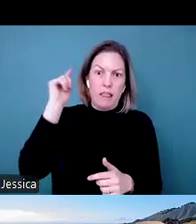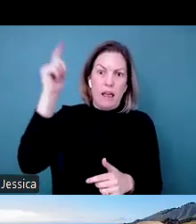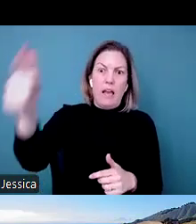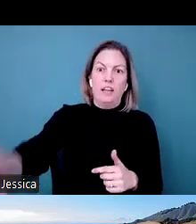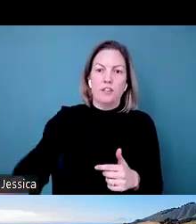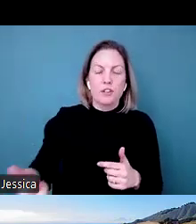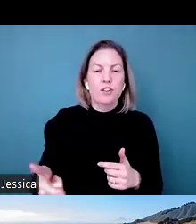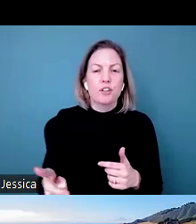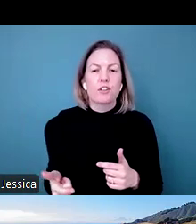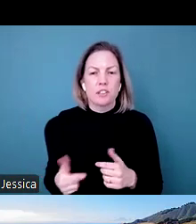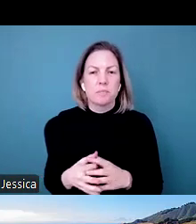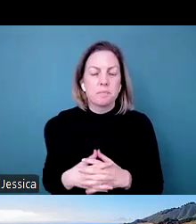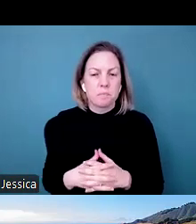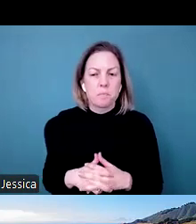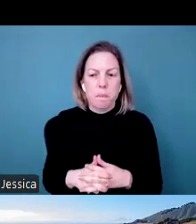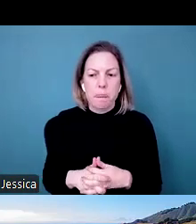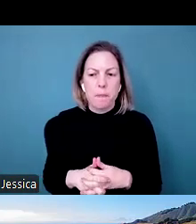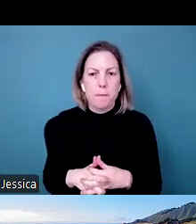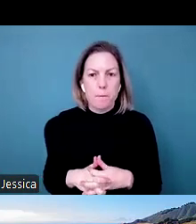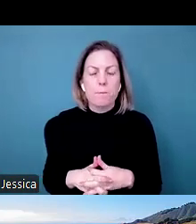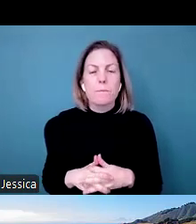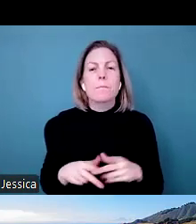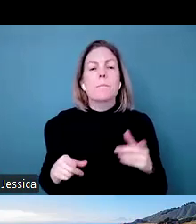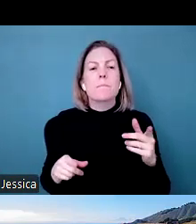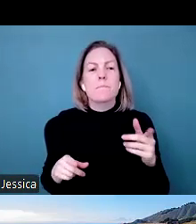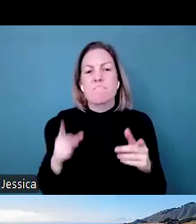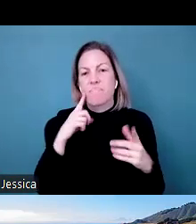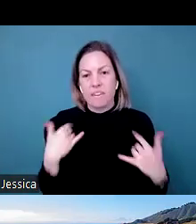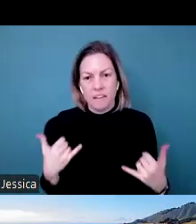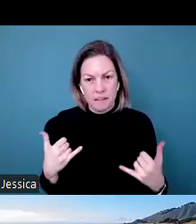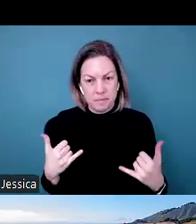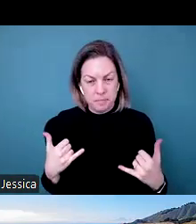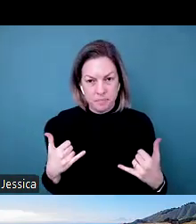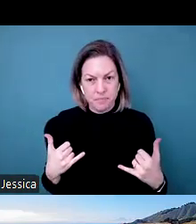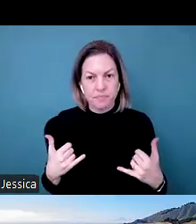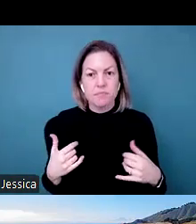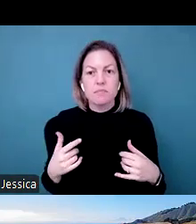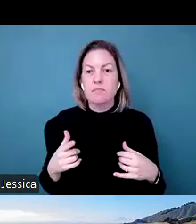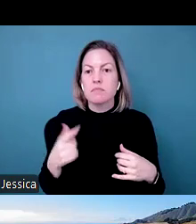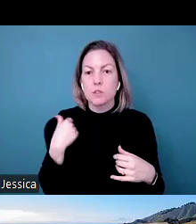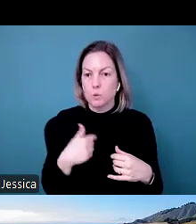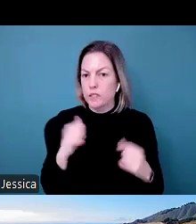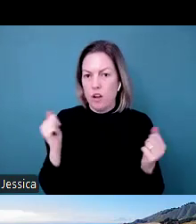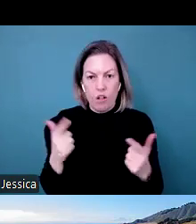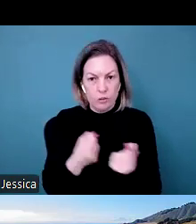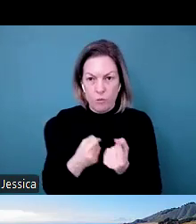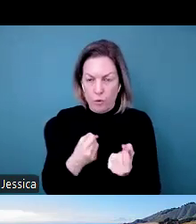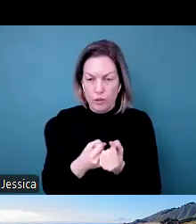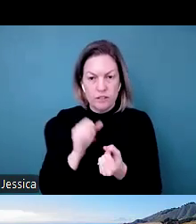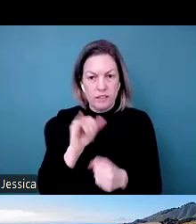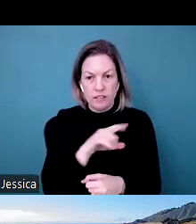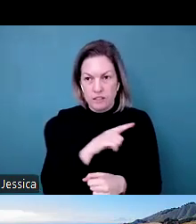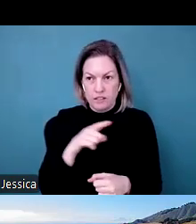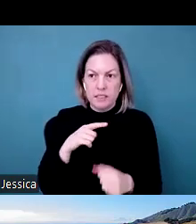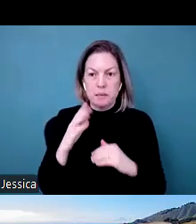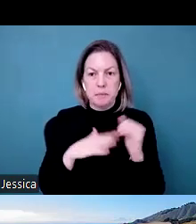now. But in the interim, what all of us who've been supportive of this legislation are going to be doing is building